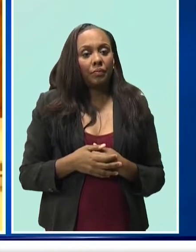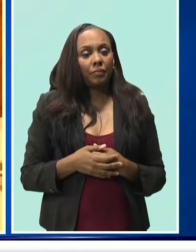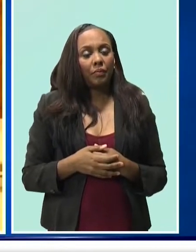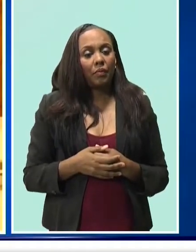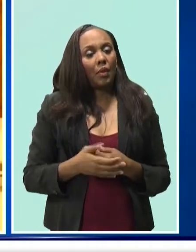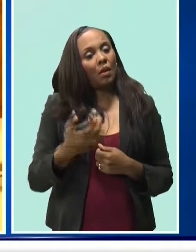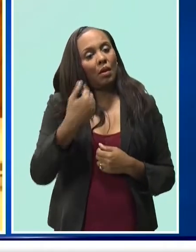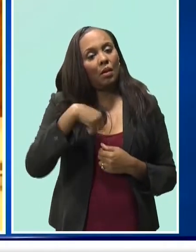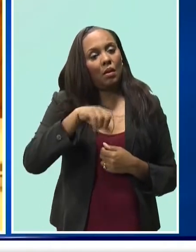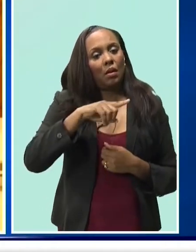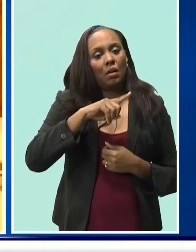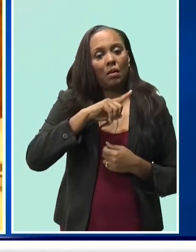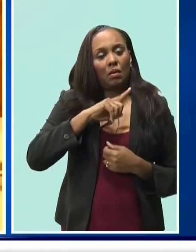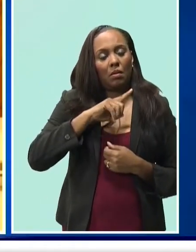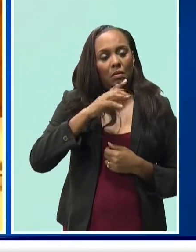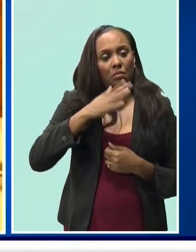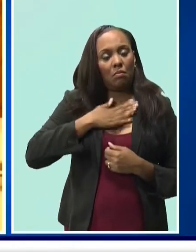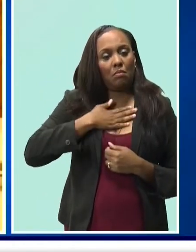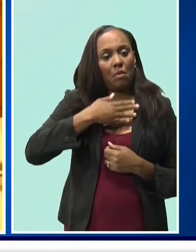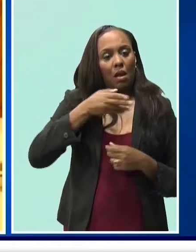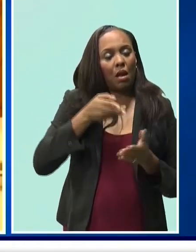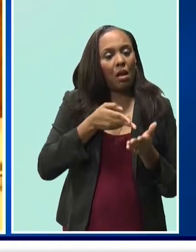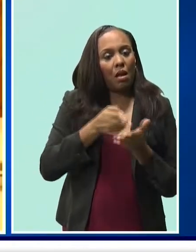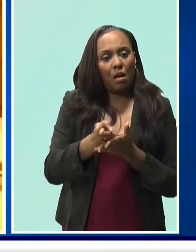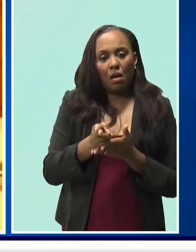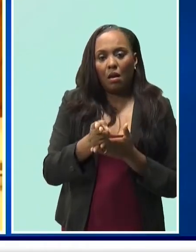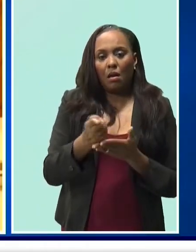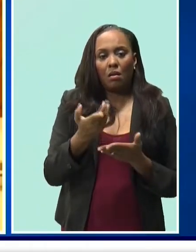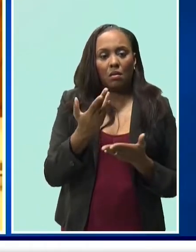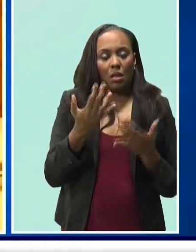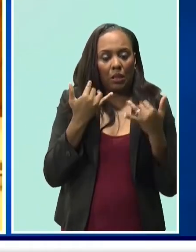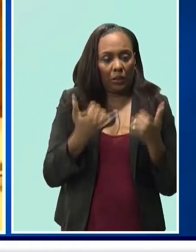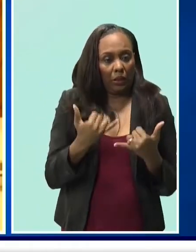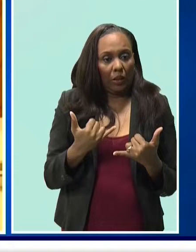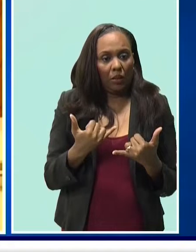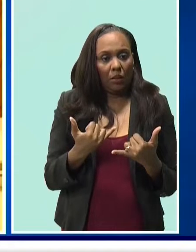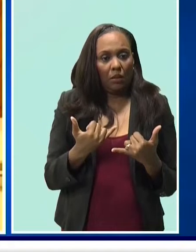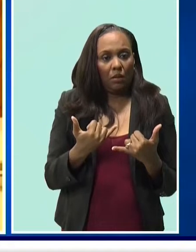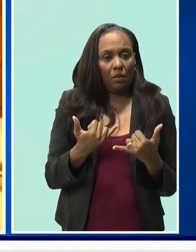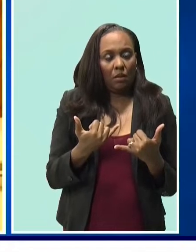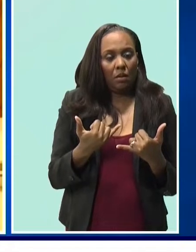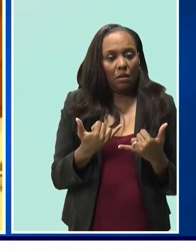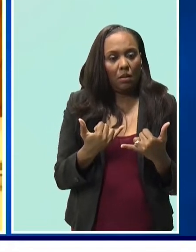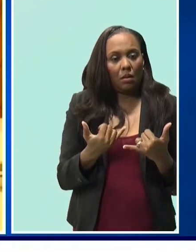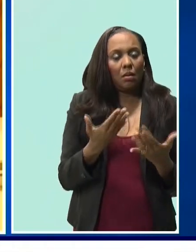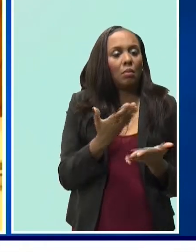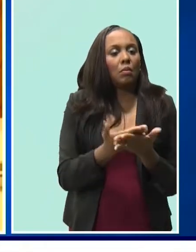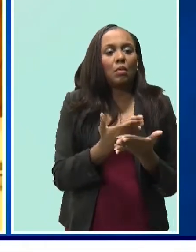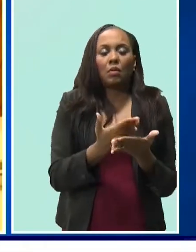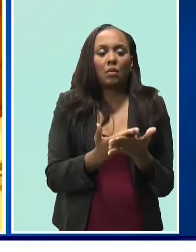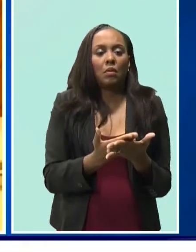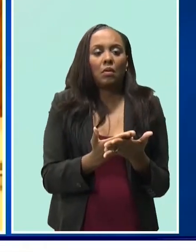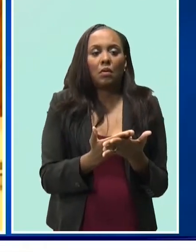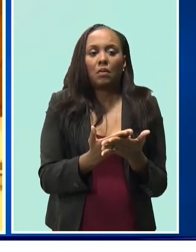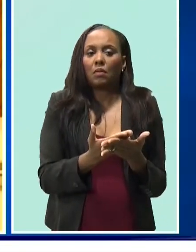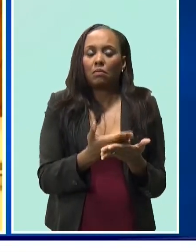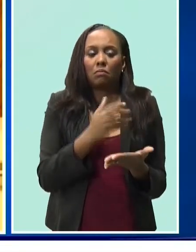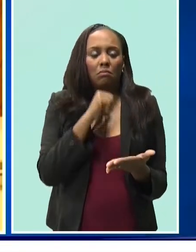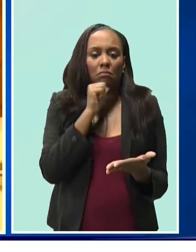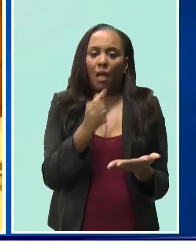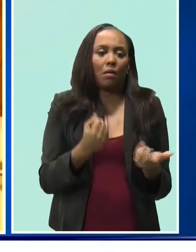have reached that position. At this point in time, the evidence does not